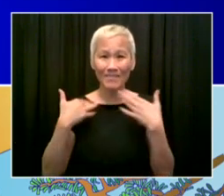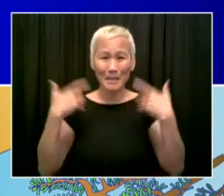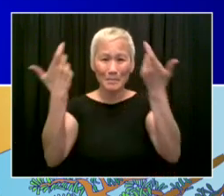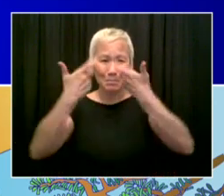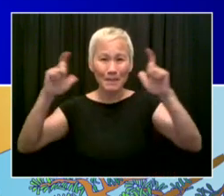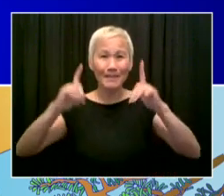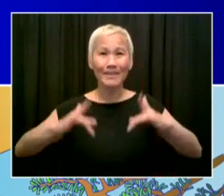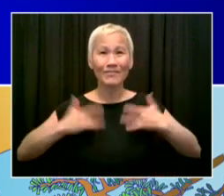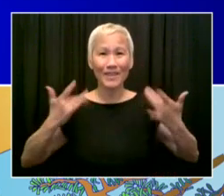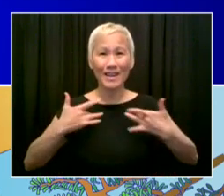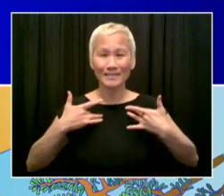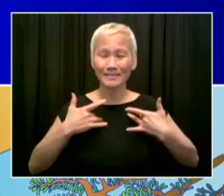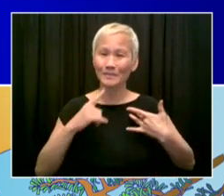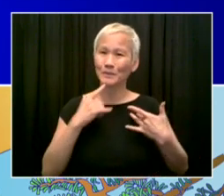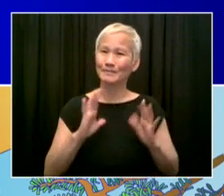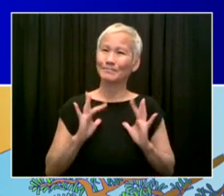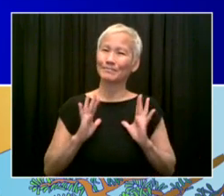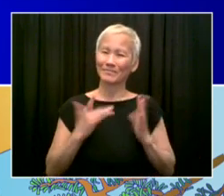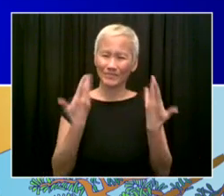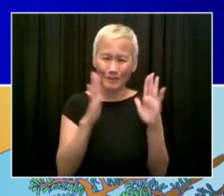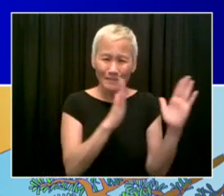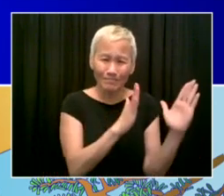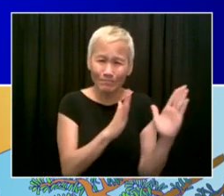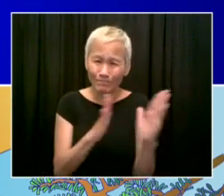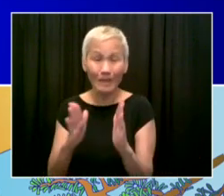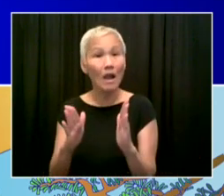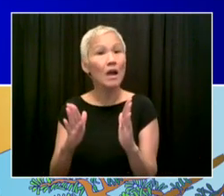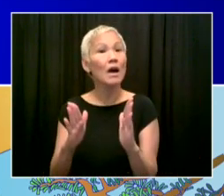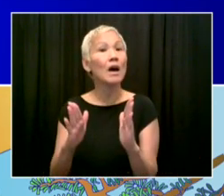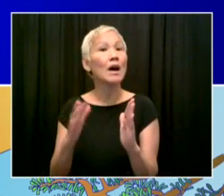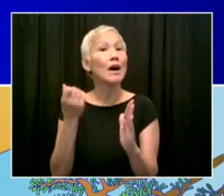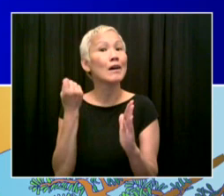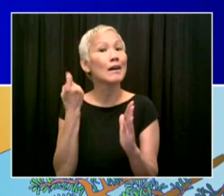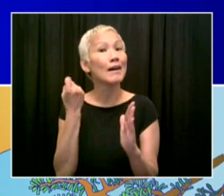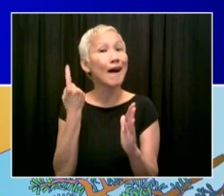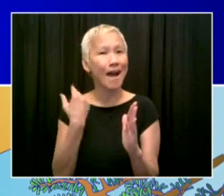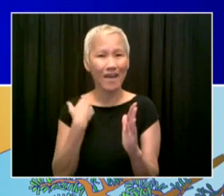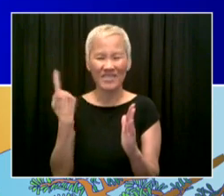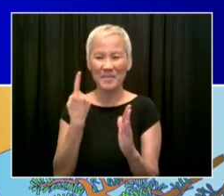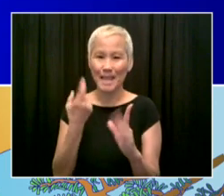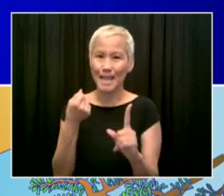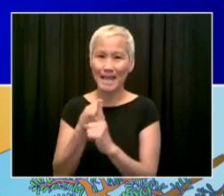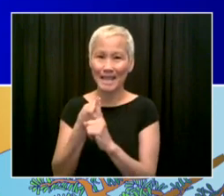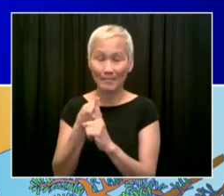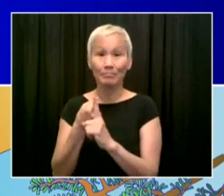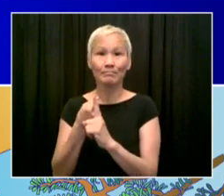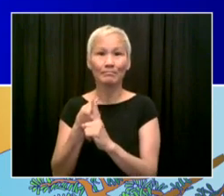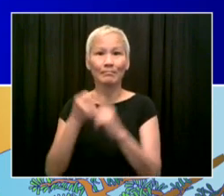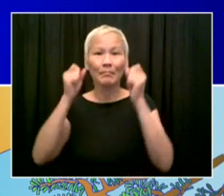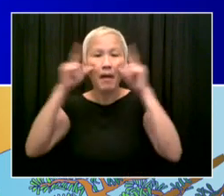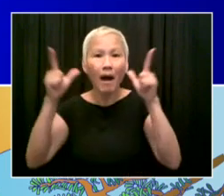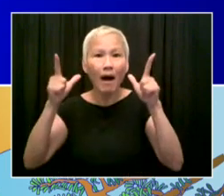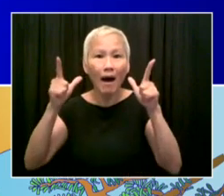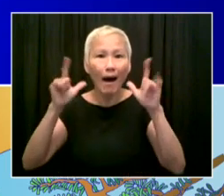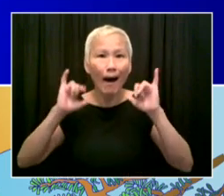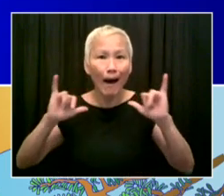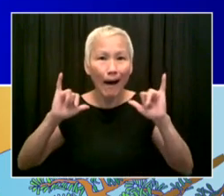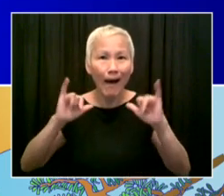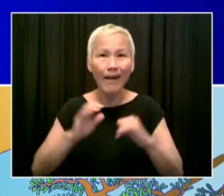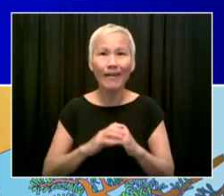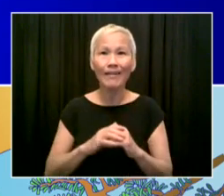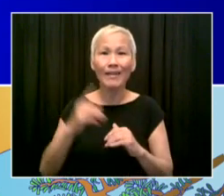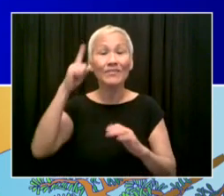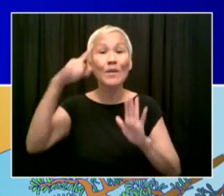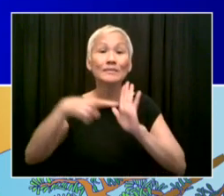yesterday with the celebration for Italy in their amazing victory in the European Cup. I want to tell